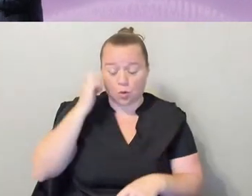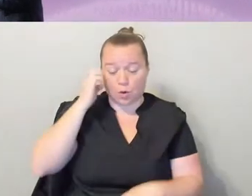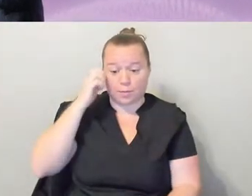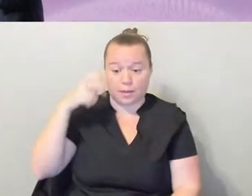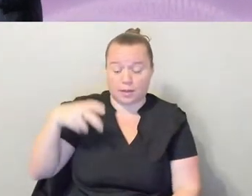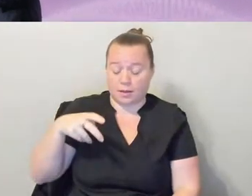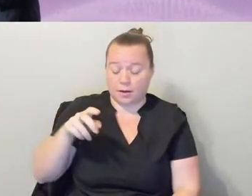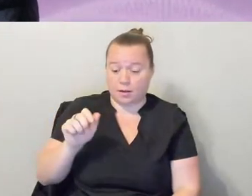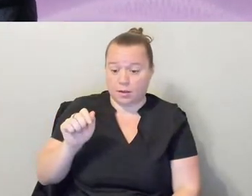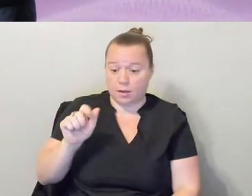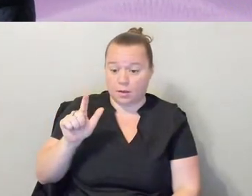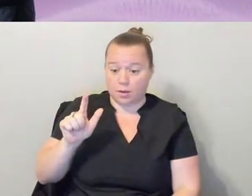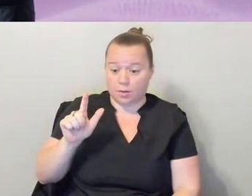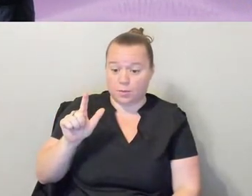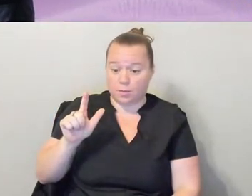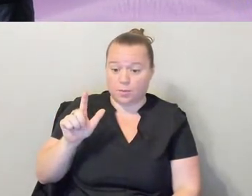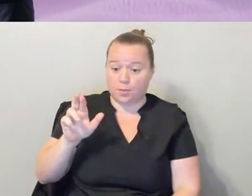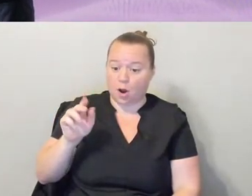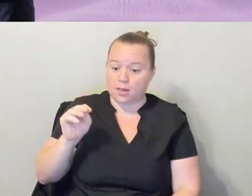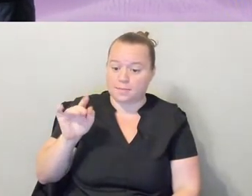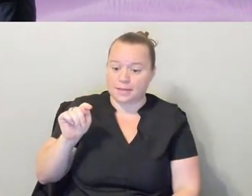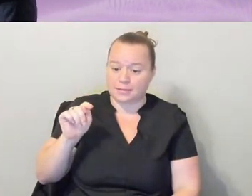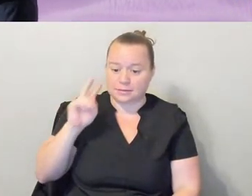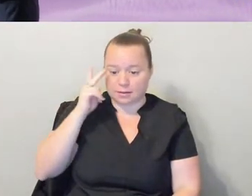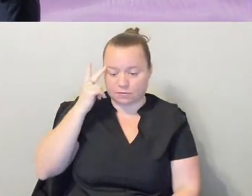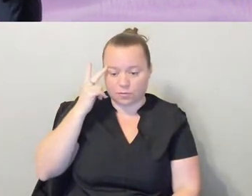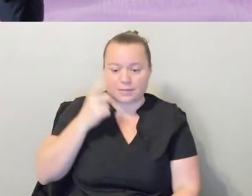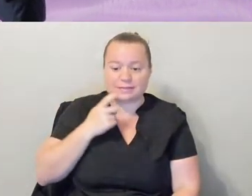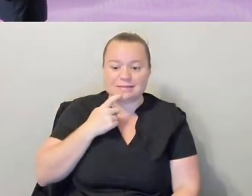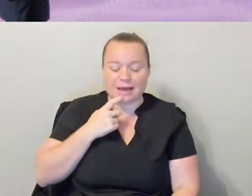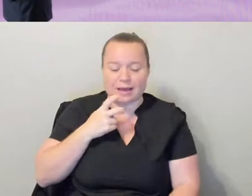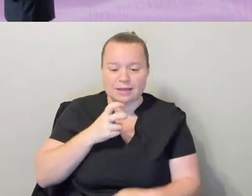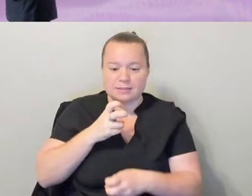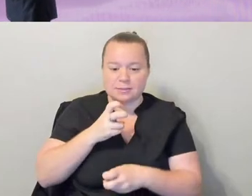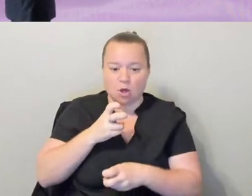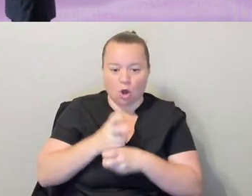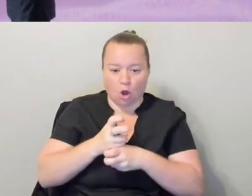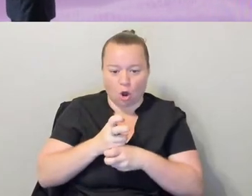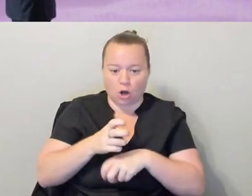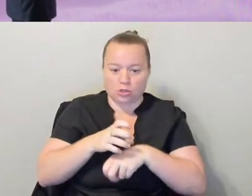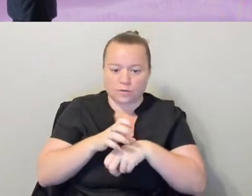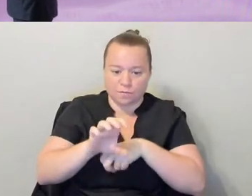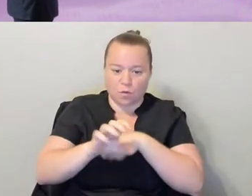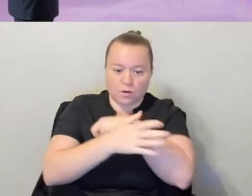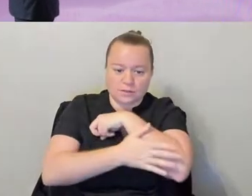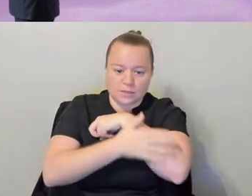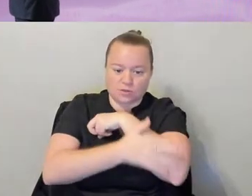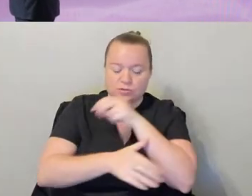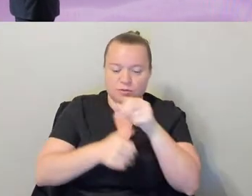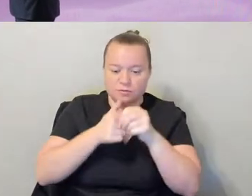going to be very difficult to try and enforce countries to abide by rule of law